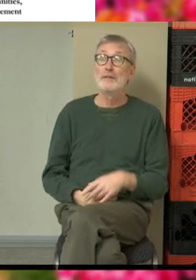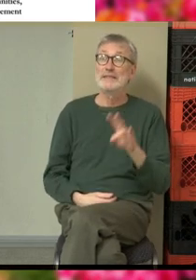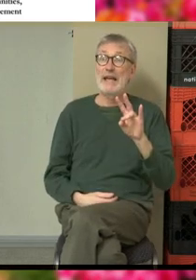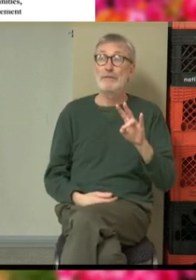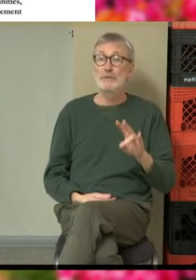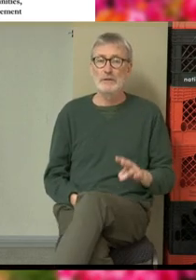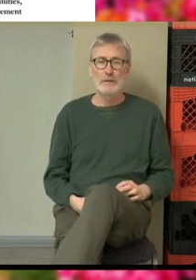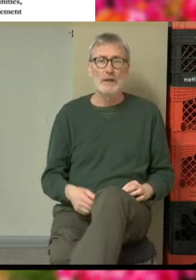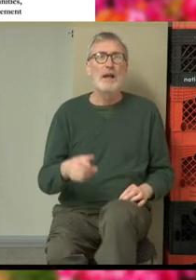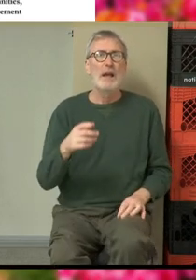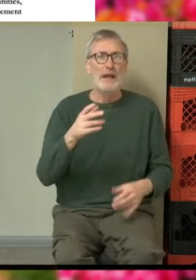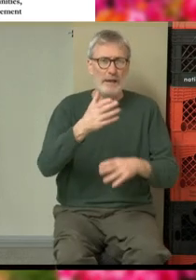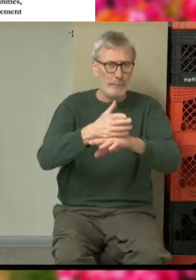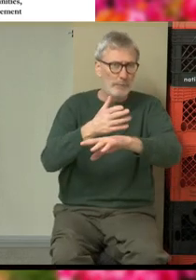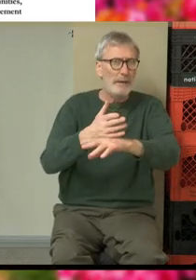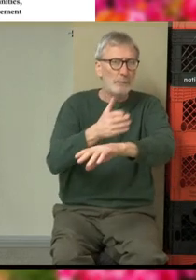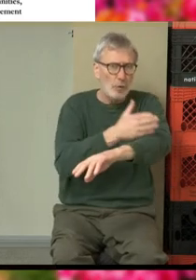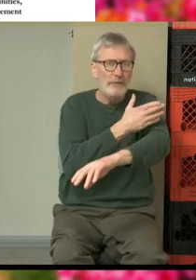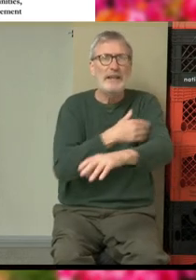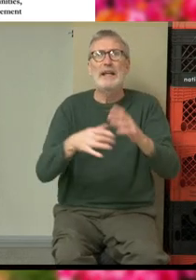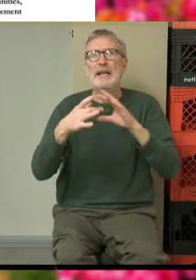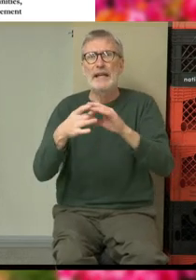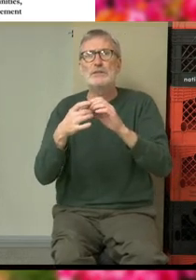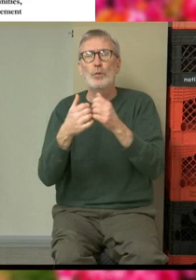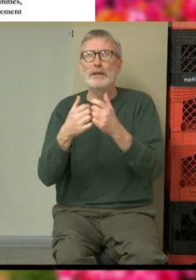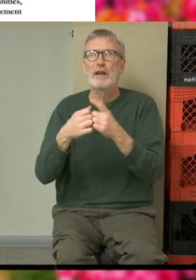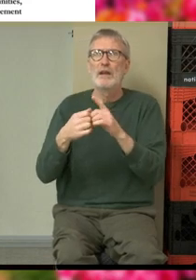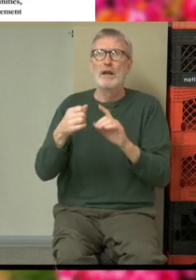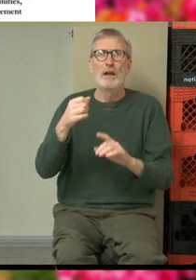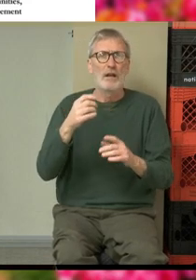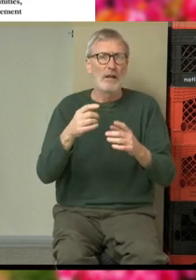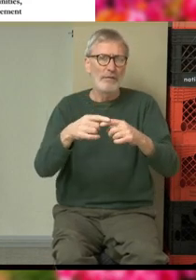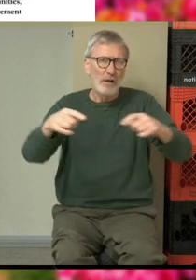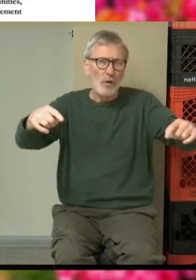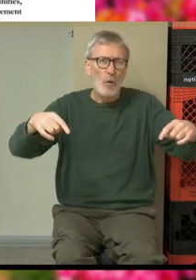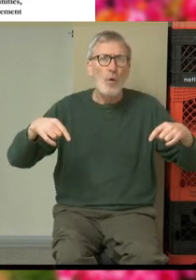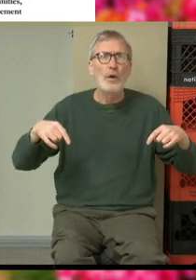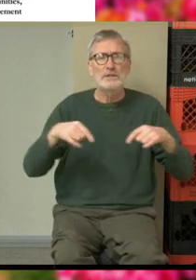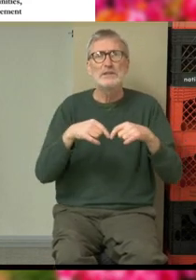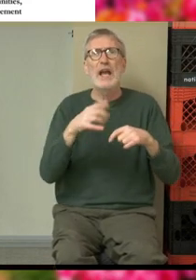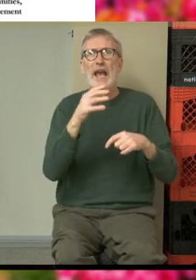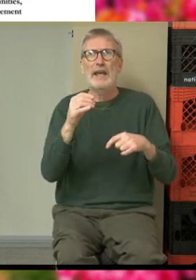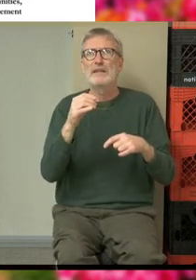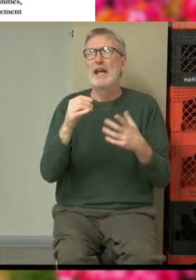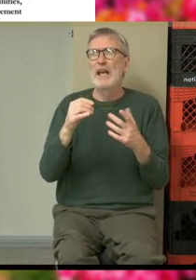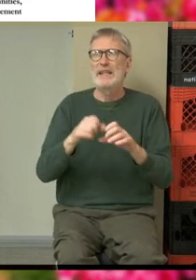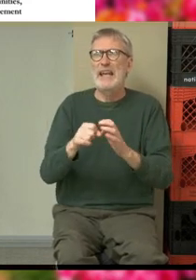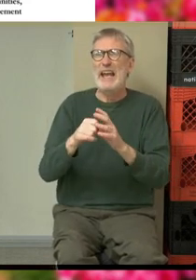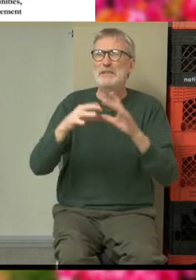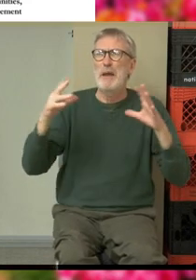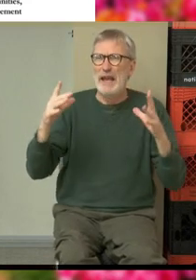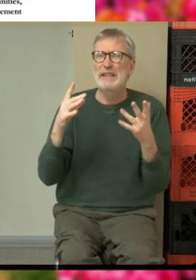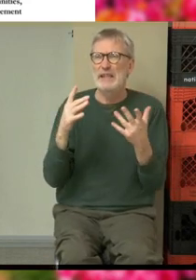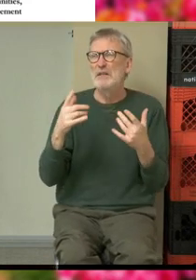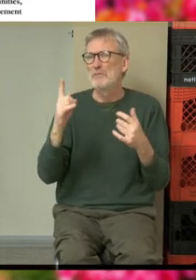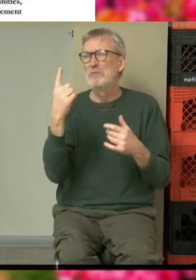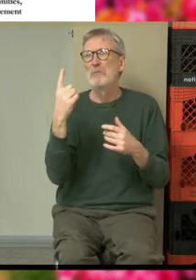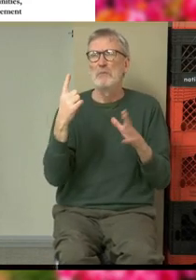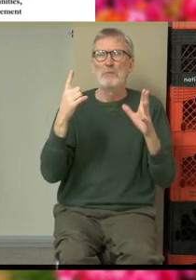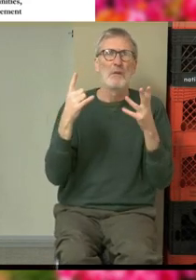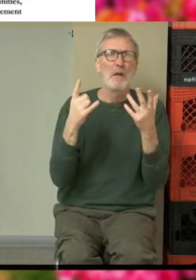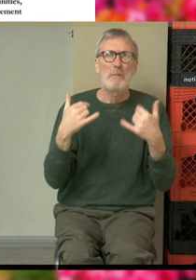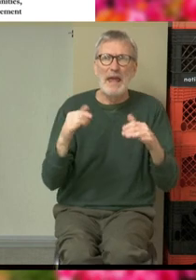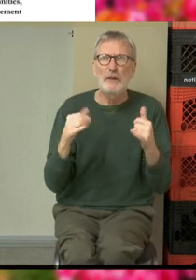seven is improving the connection between the courts and the expanded